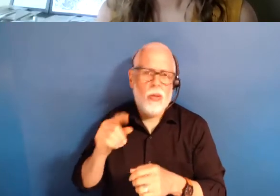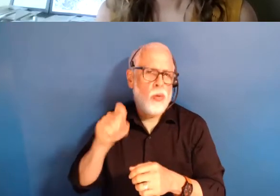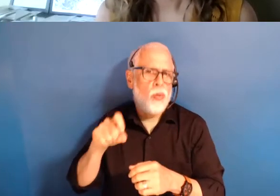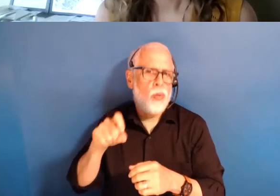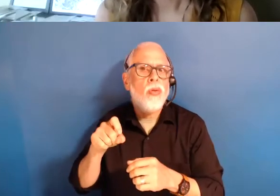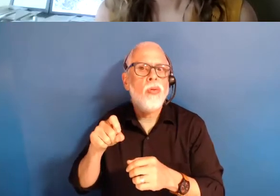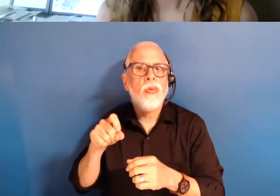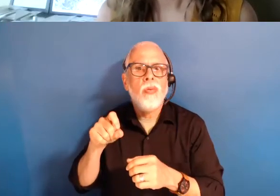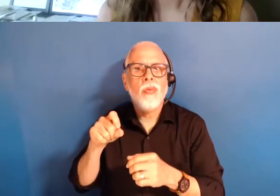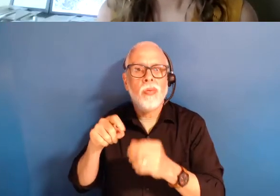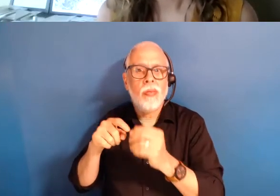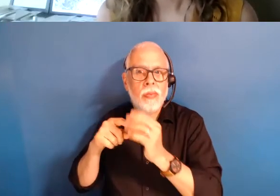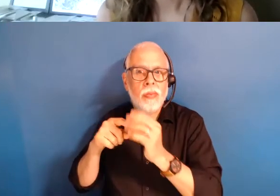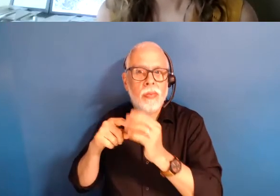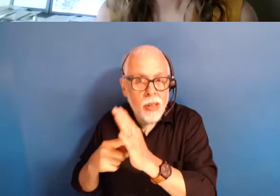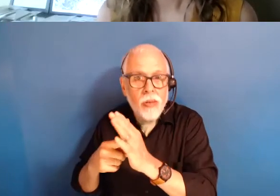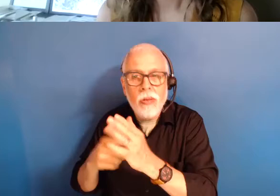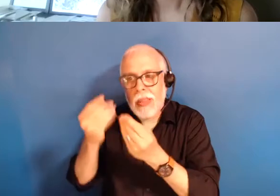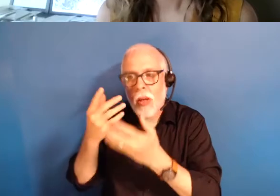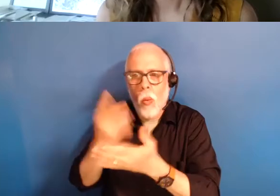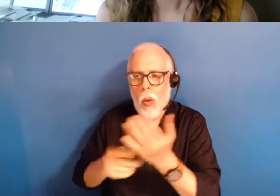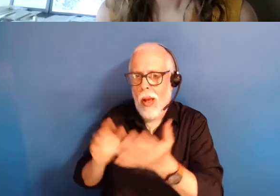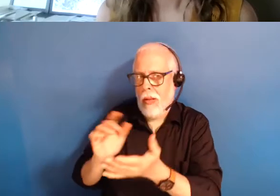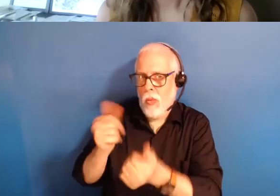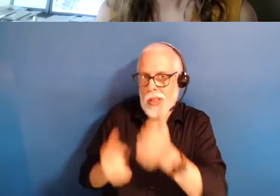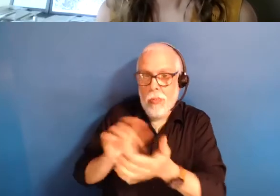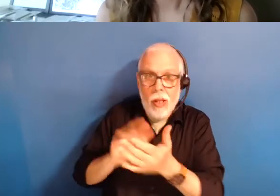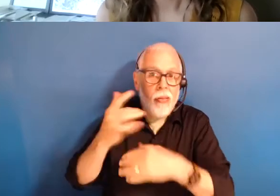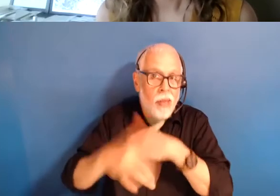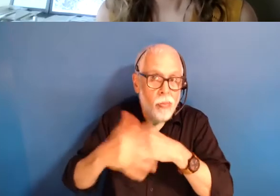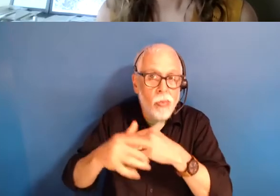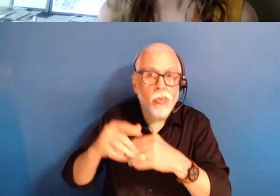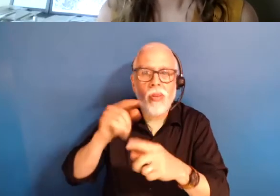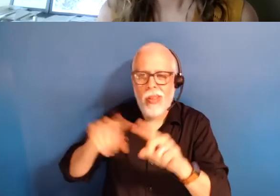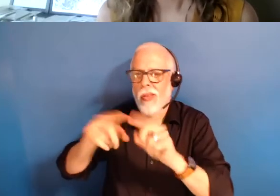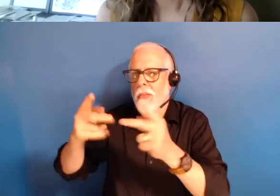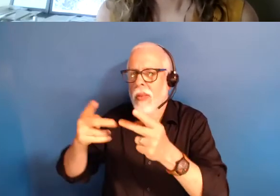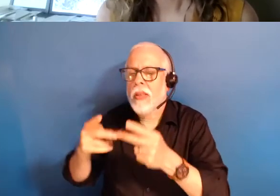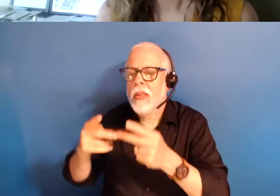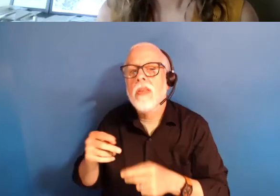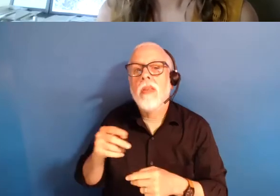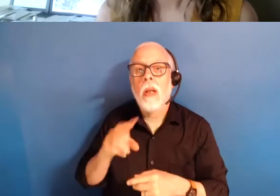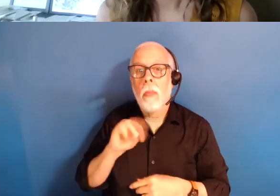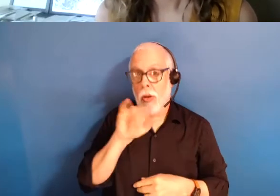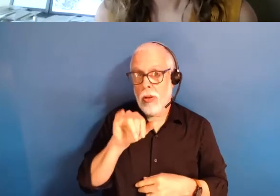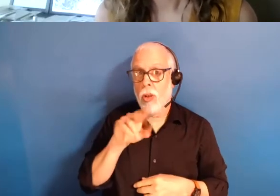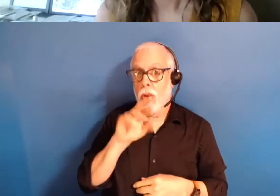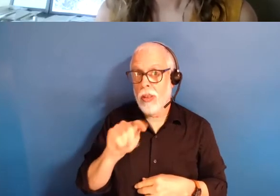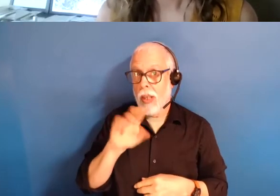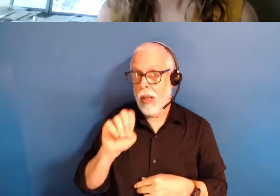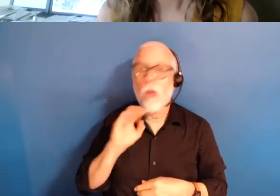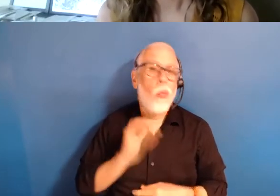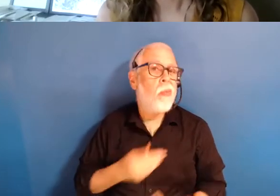and there's indicators that tell you what medications are available at these different places. At Mercy Urgent Care, we